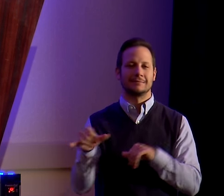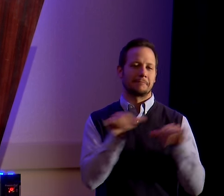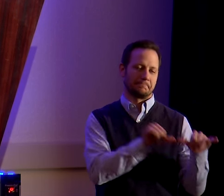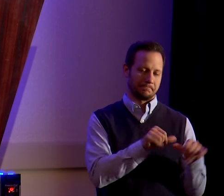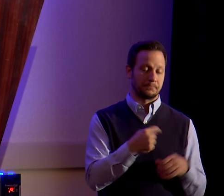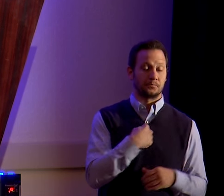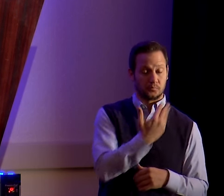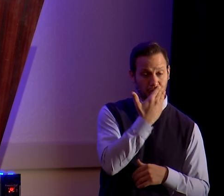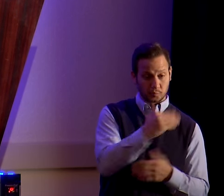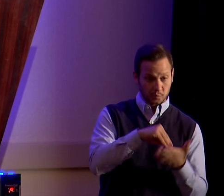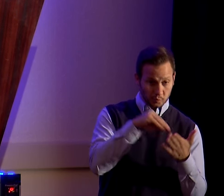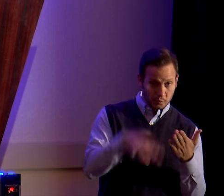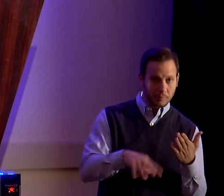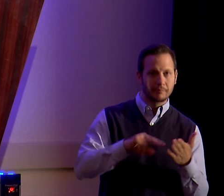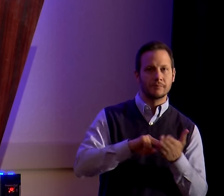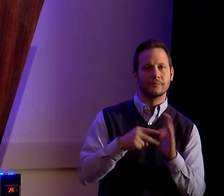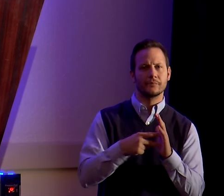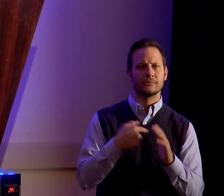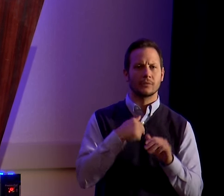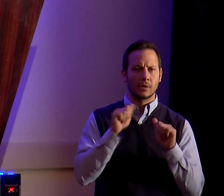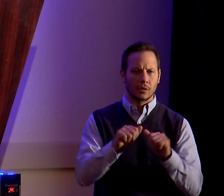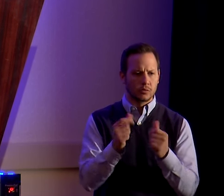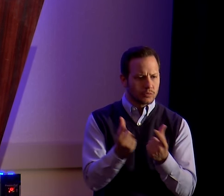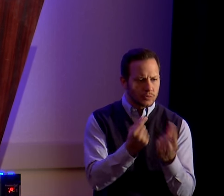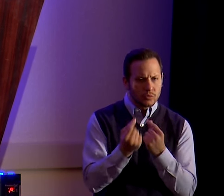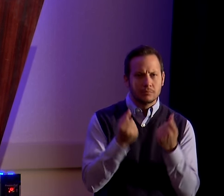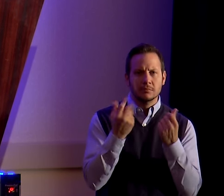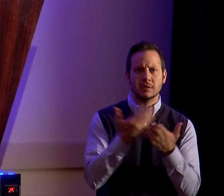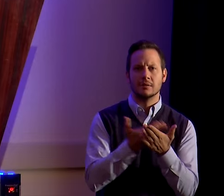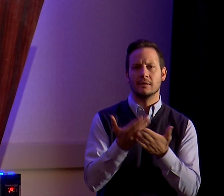student, I was able to do a lot of things,